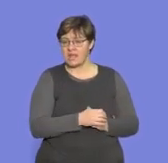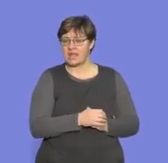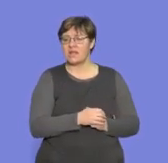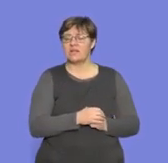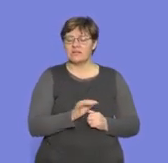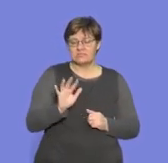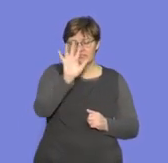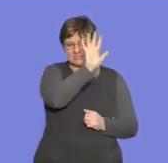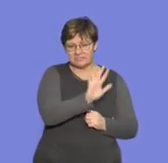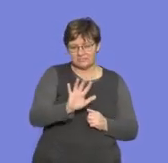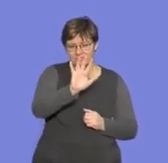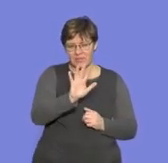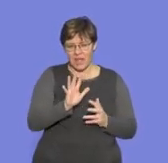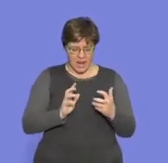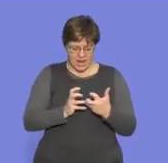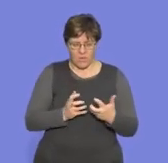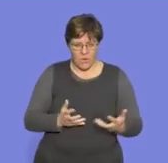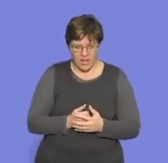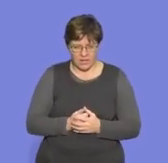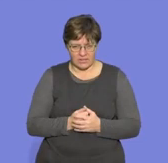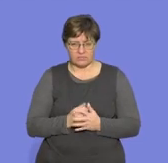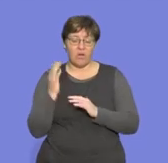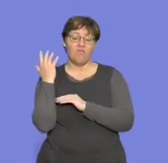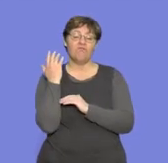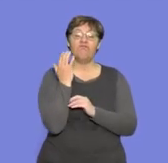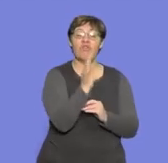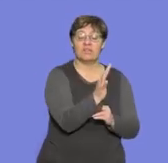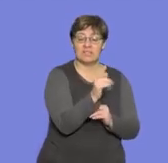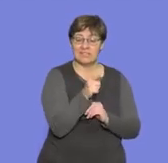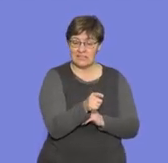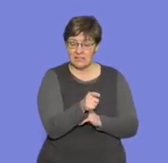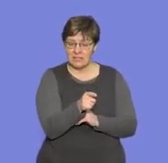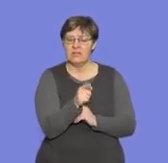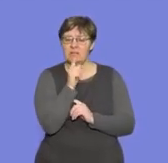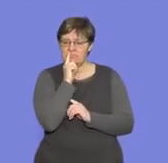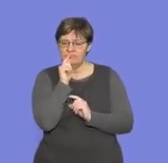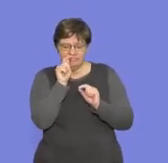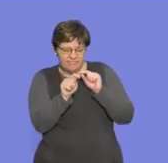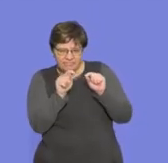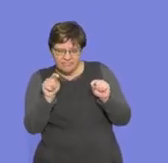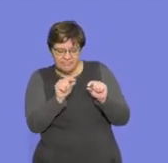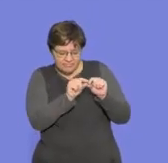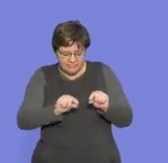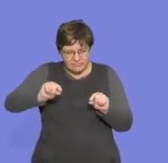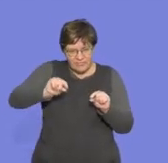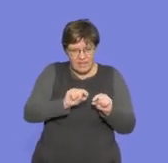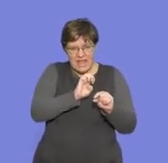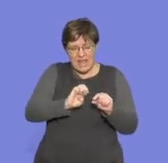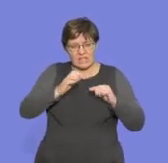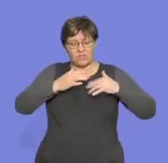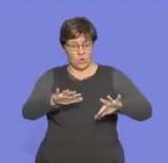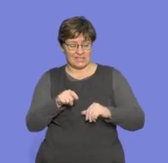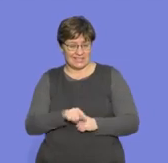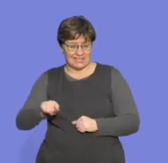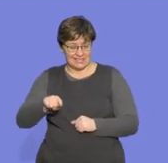geographical locations of these. So when we look at the forest biomes, you can see sprinklings of this along the east coast of South